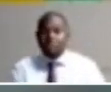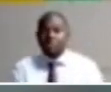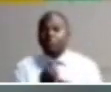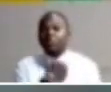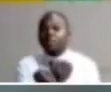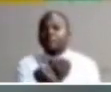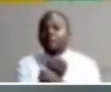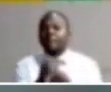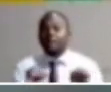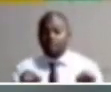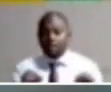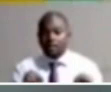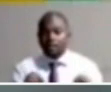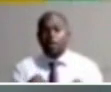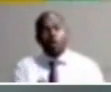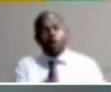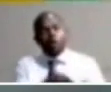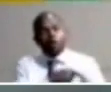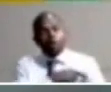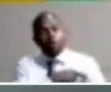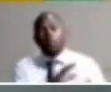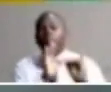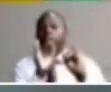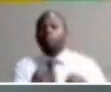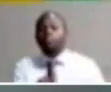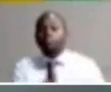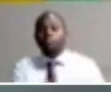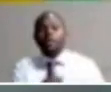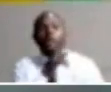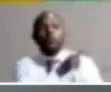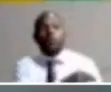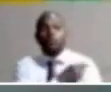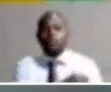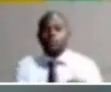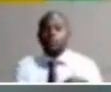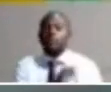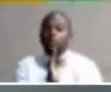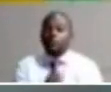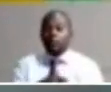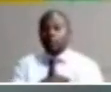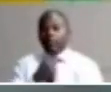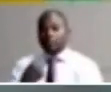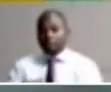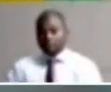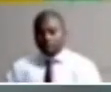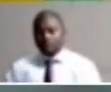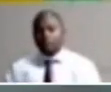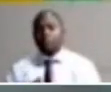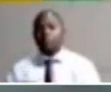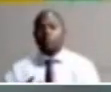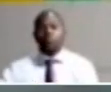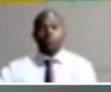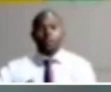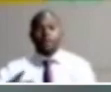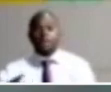survive, they take long in hospital. In China, one case took